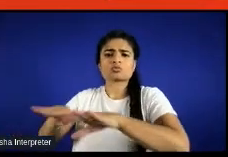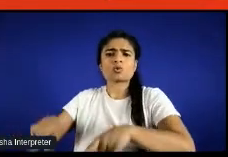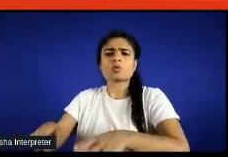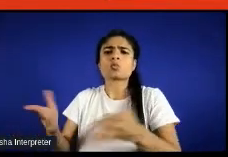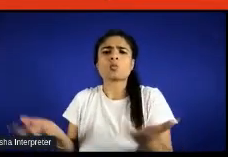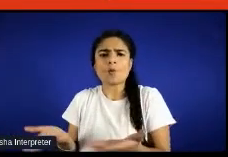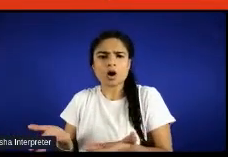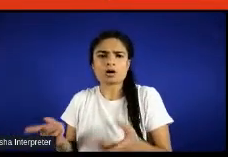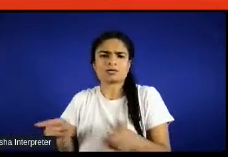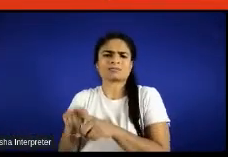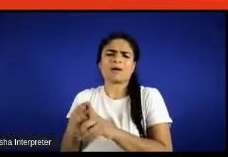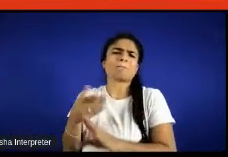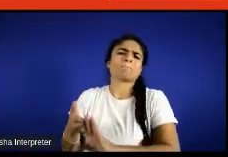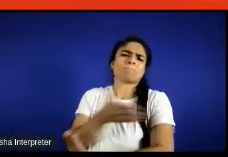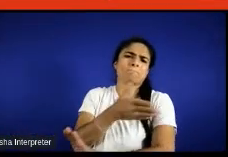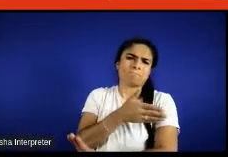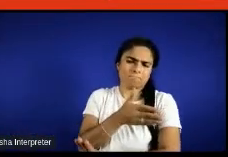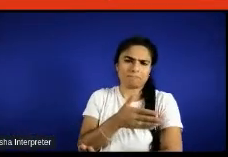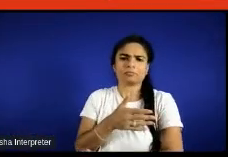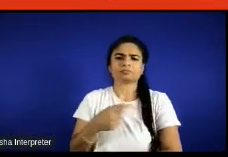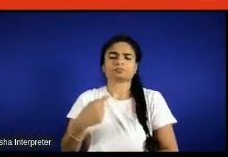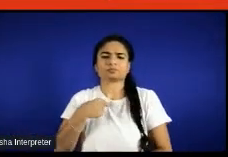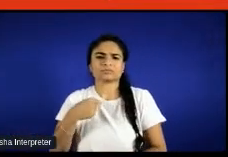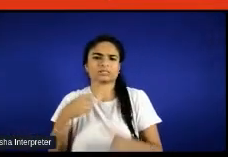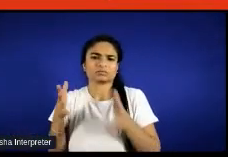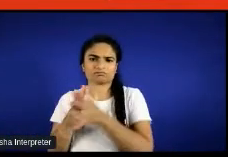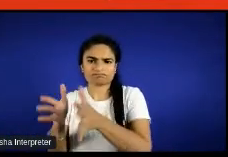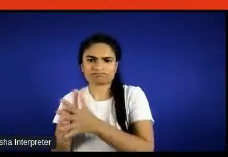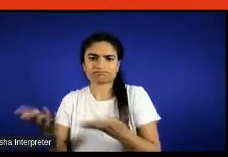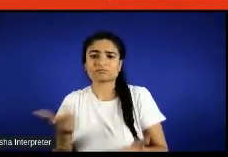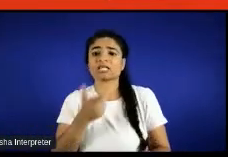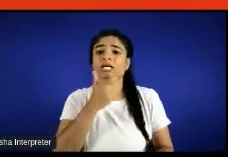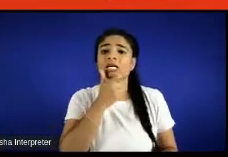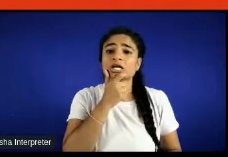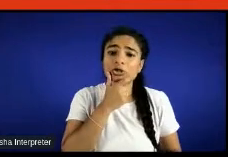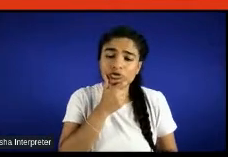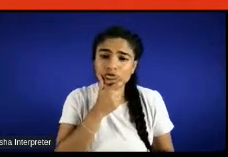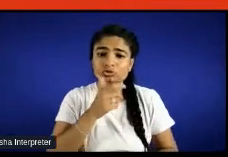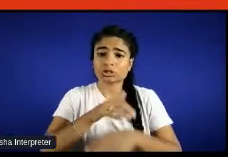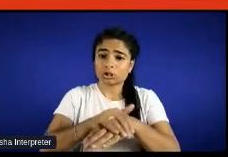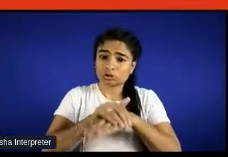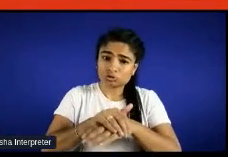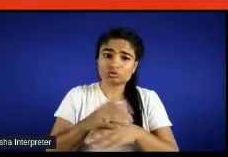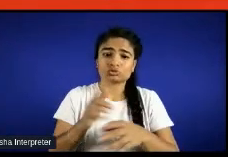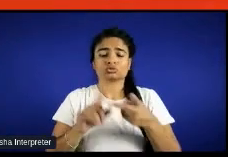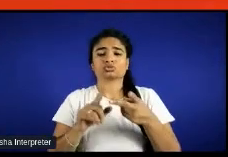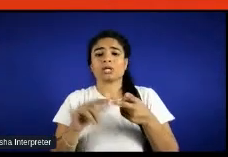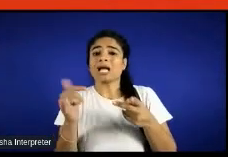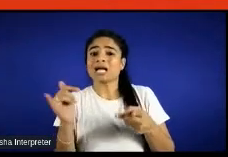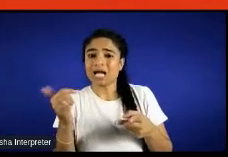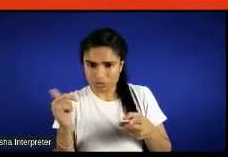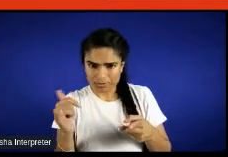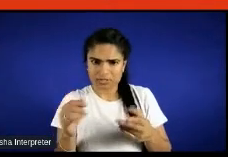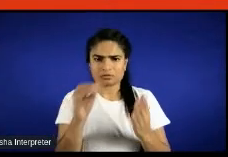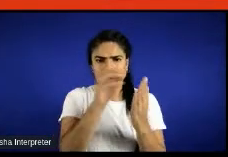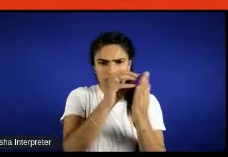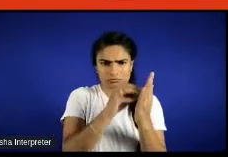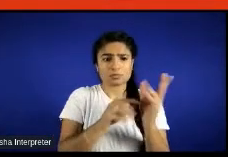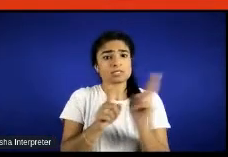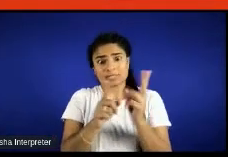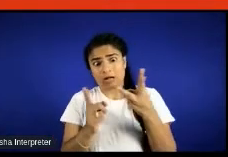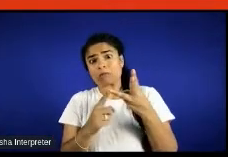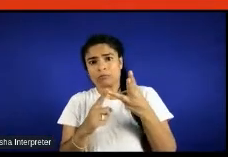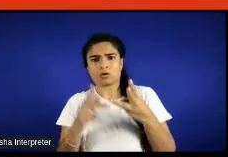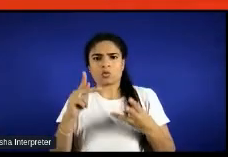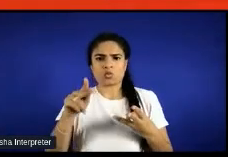this can be in English as well as in Arabic, and we are doing also the Kurdish one because we have areas where people